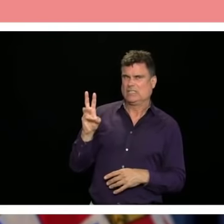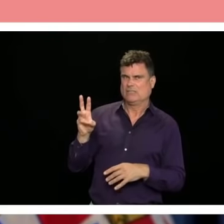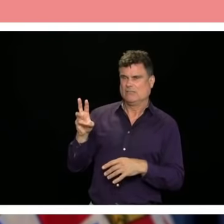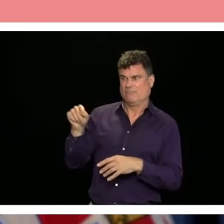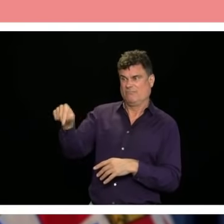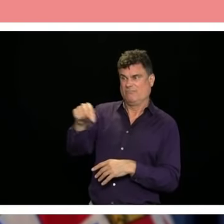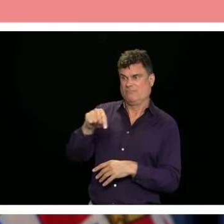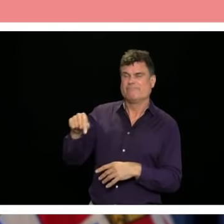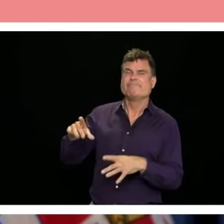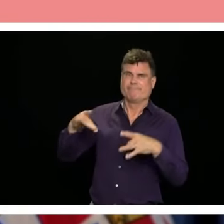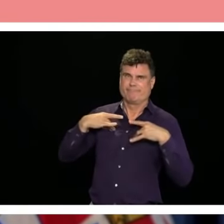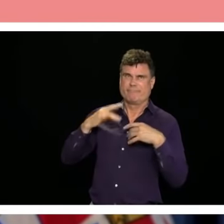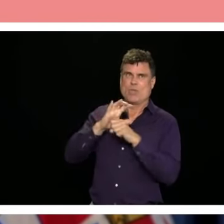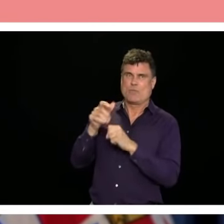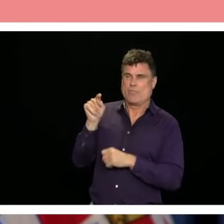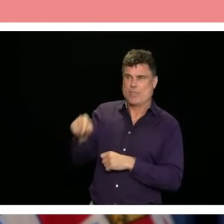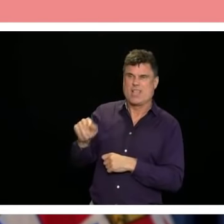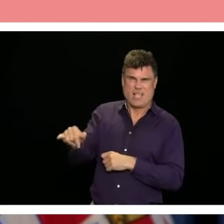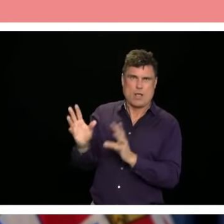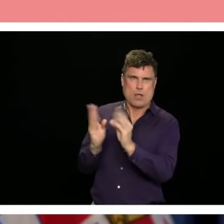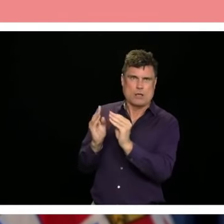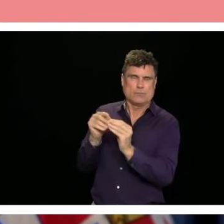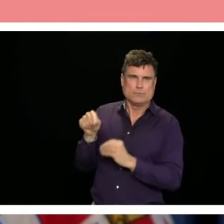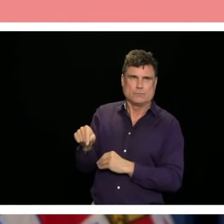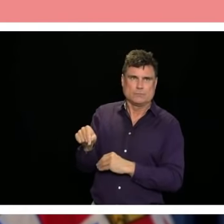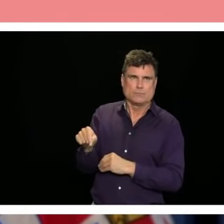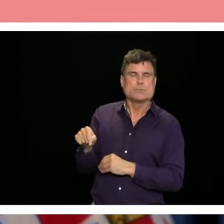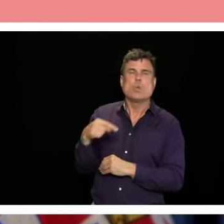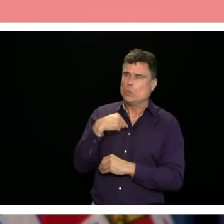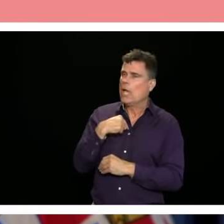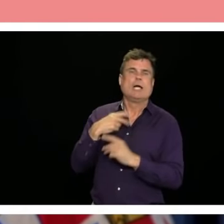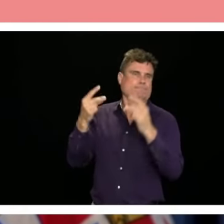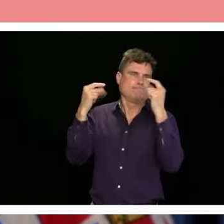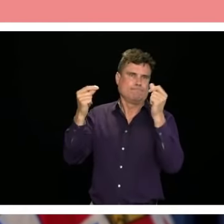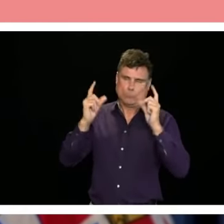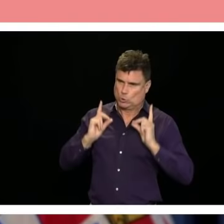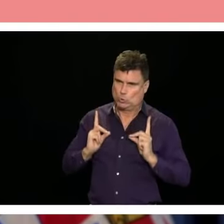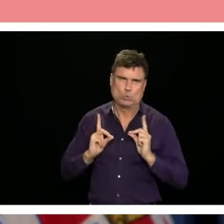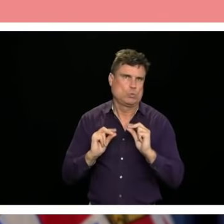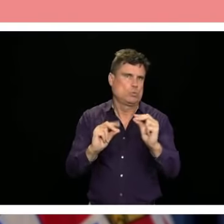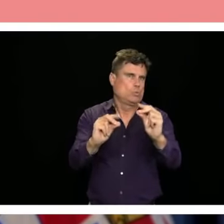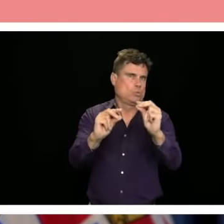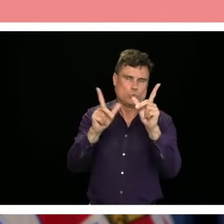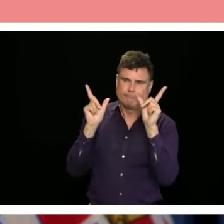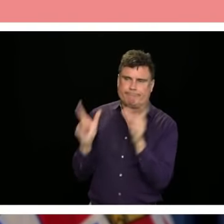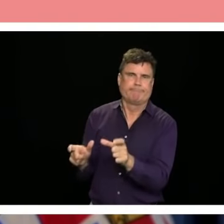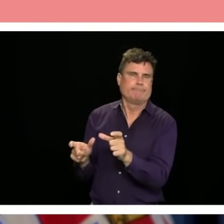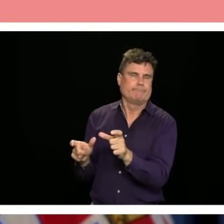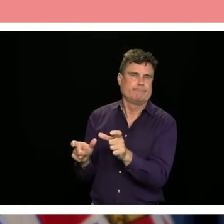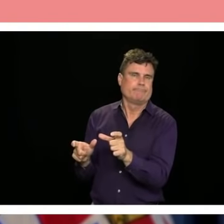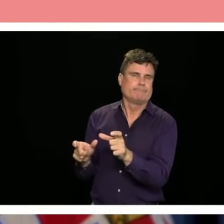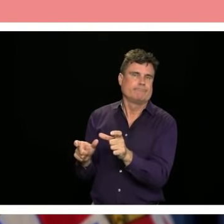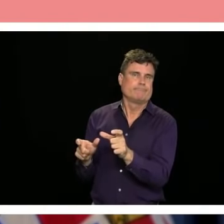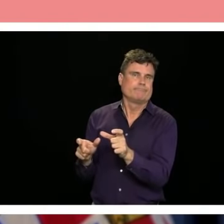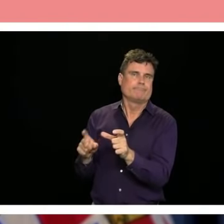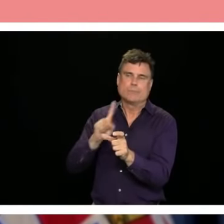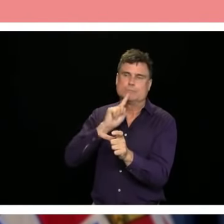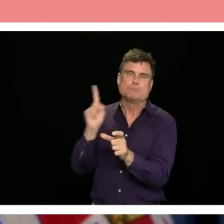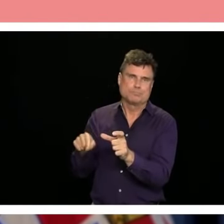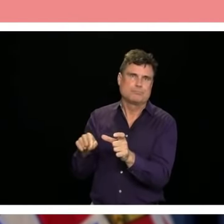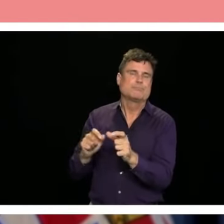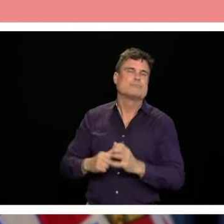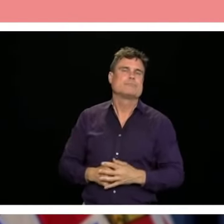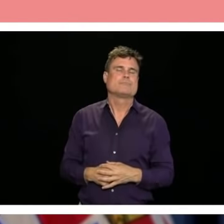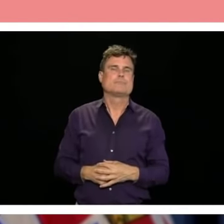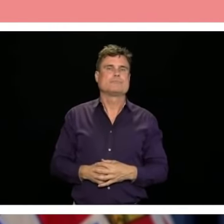ordered people who had just at this podium who had attended the dental conference to self-isolate when we knew that there